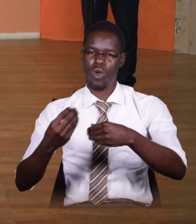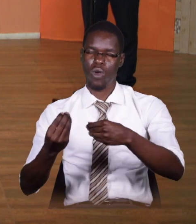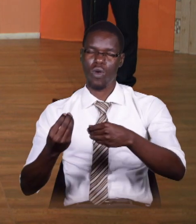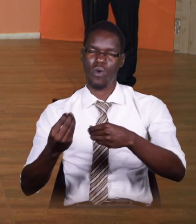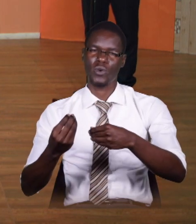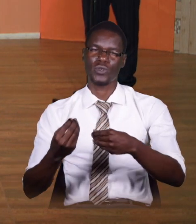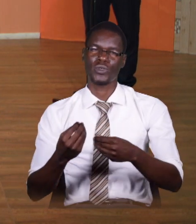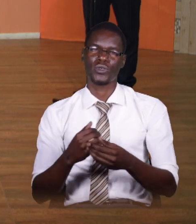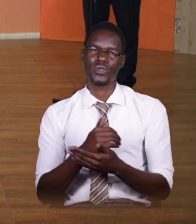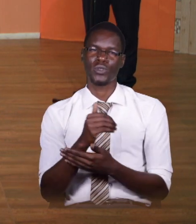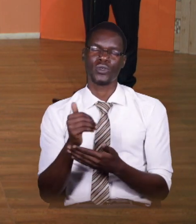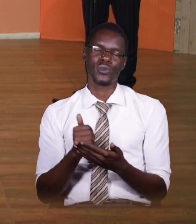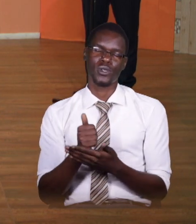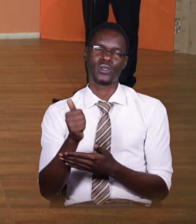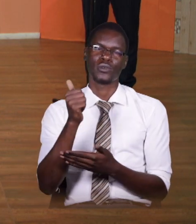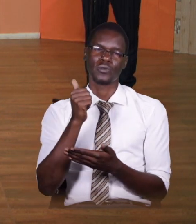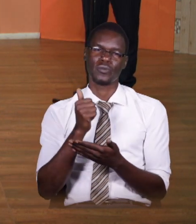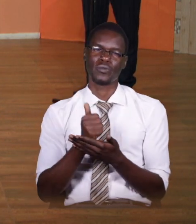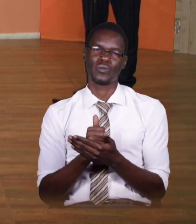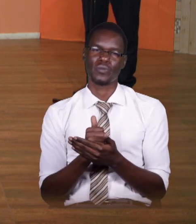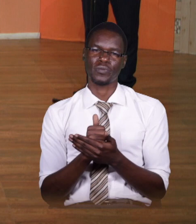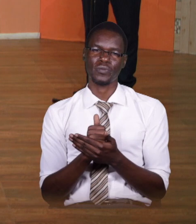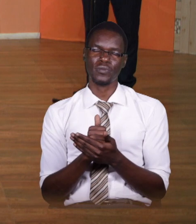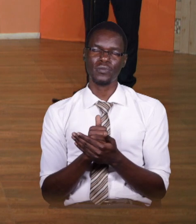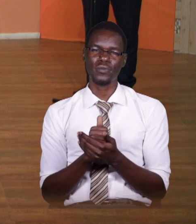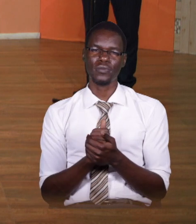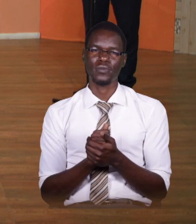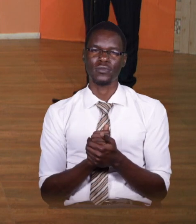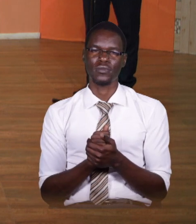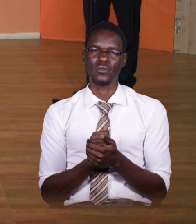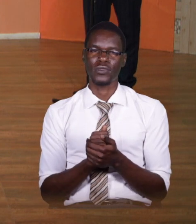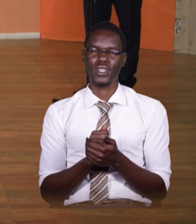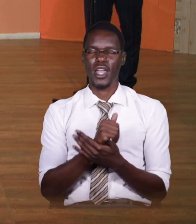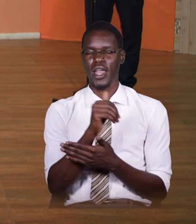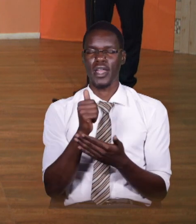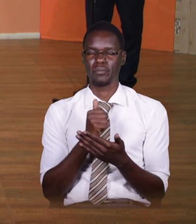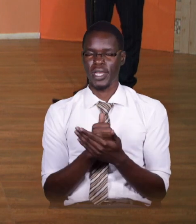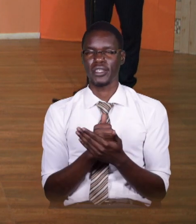go. Amen. Amen.